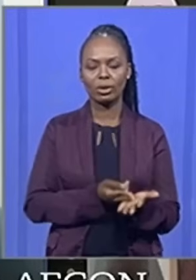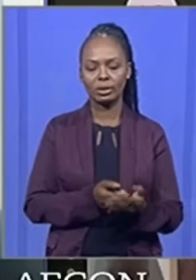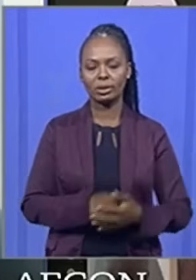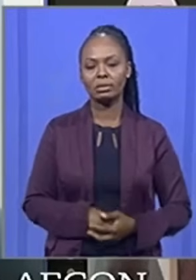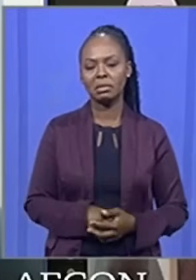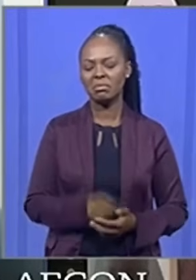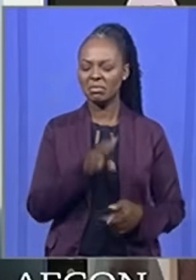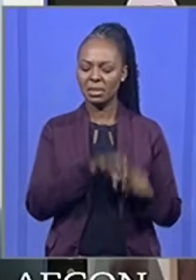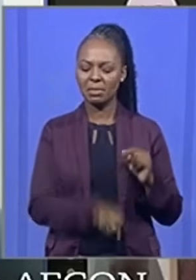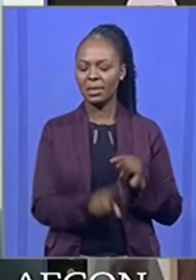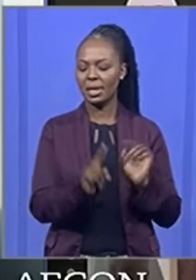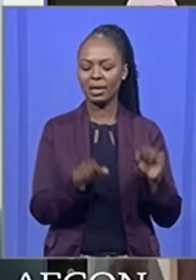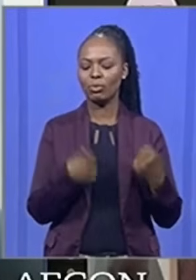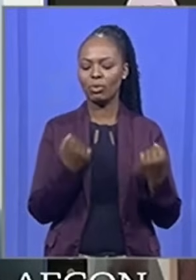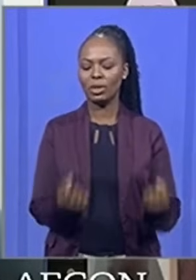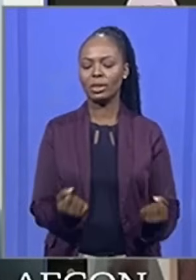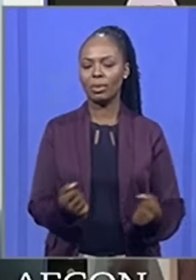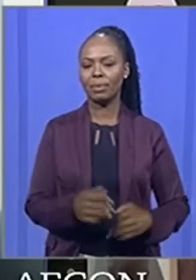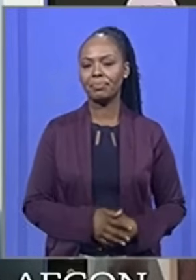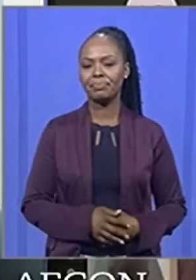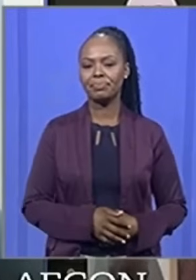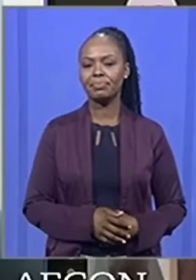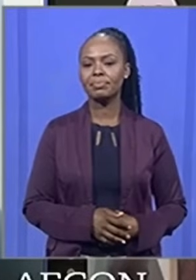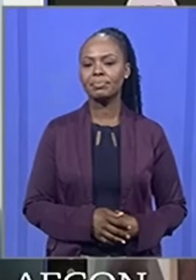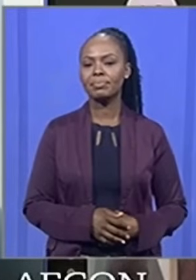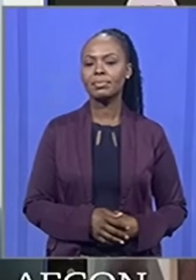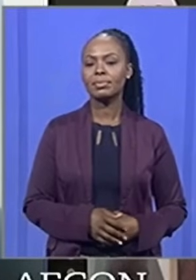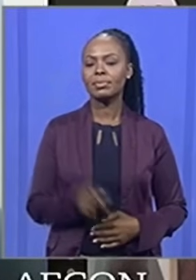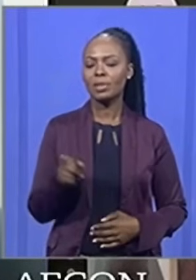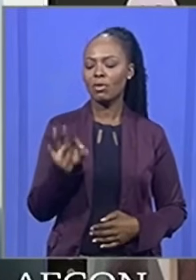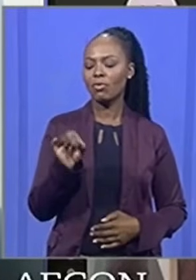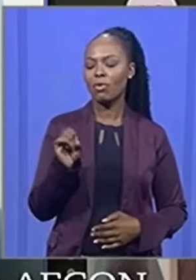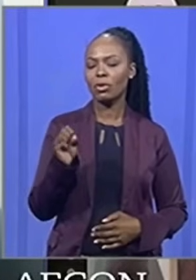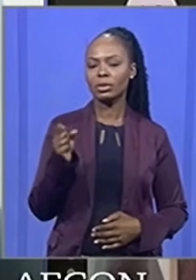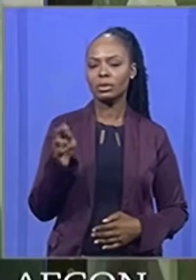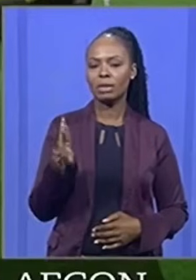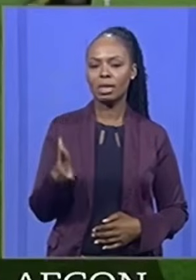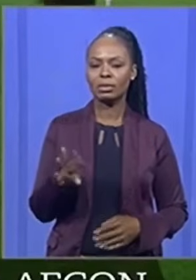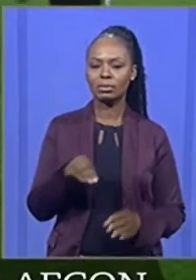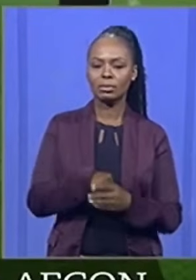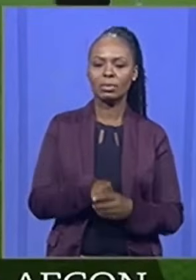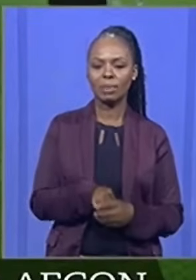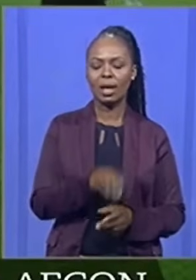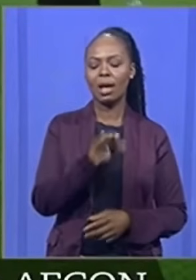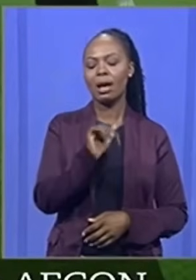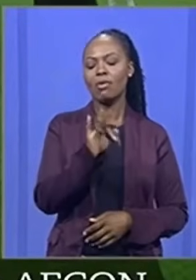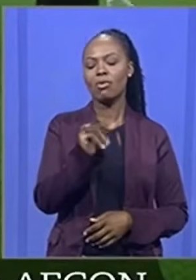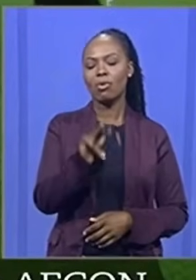and I repeat, that it was impossible for Foster to be on AFCON.